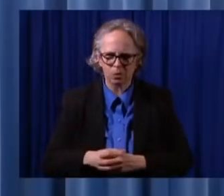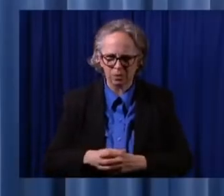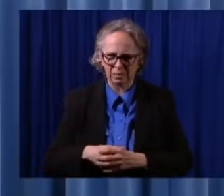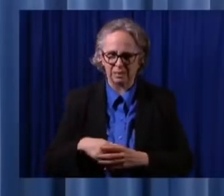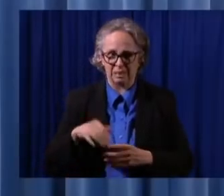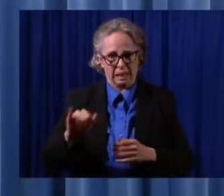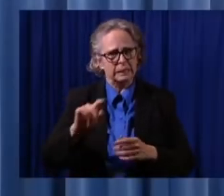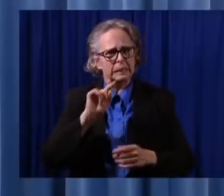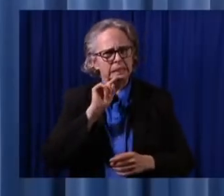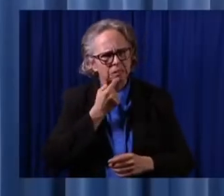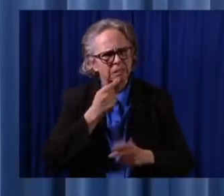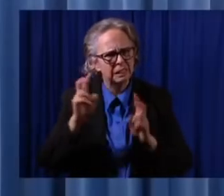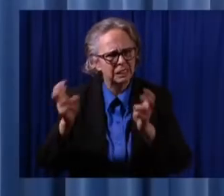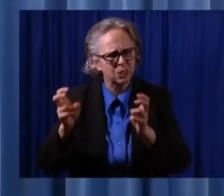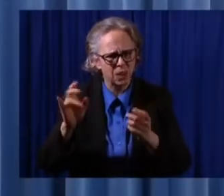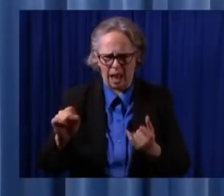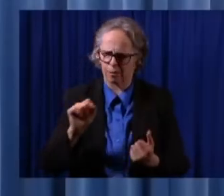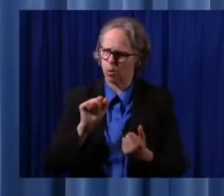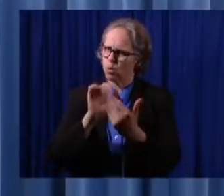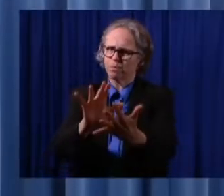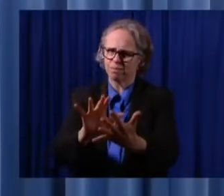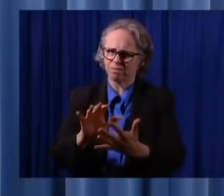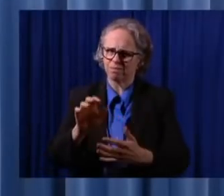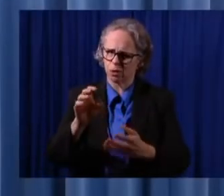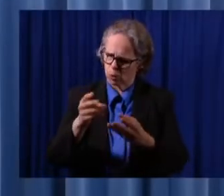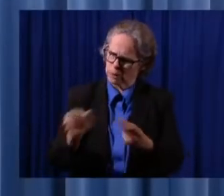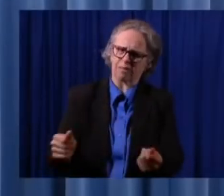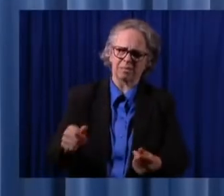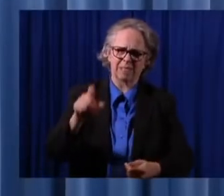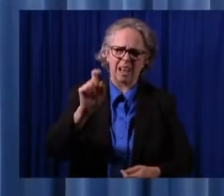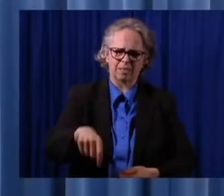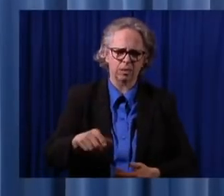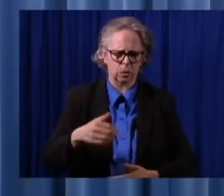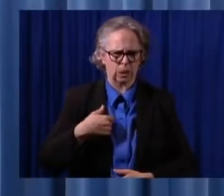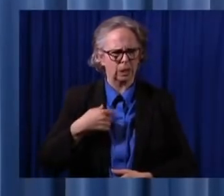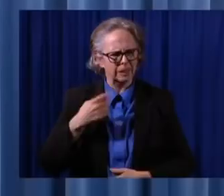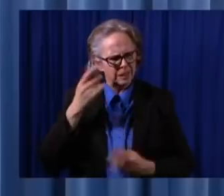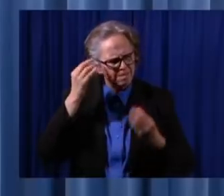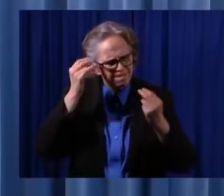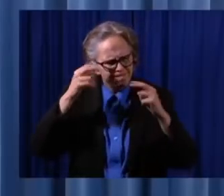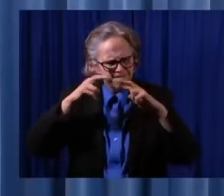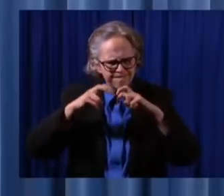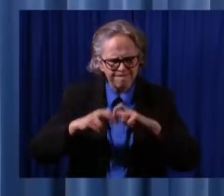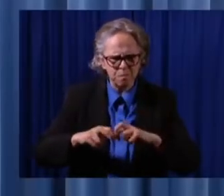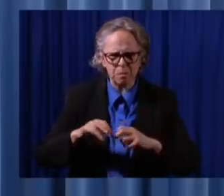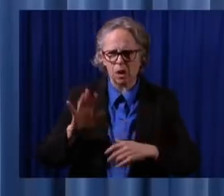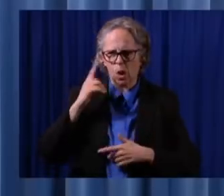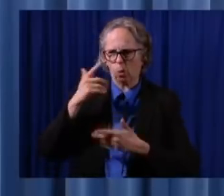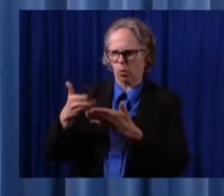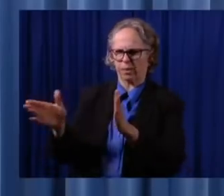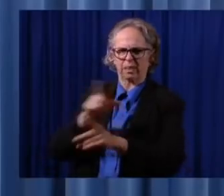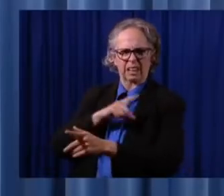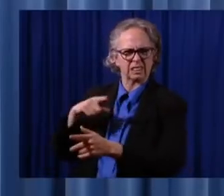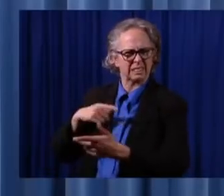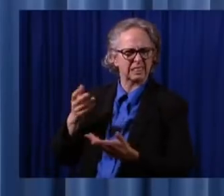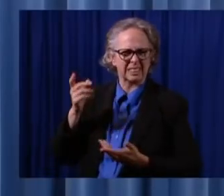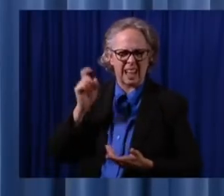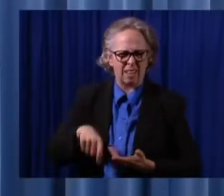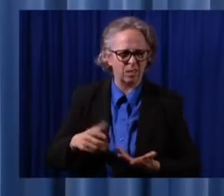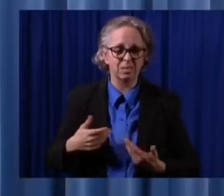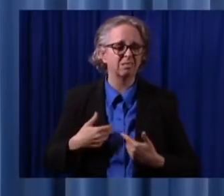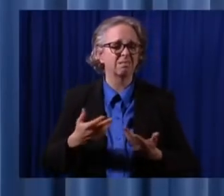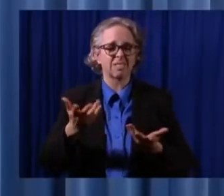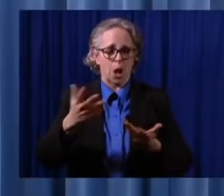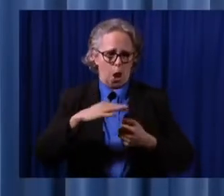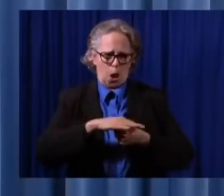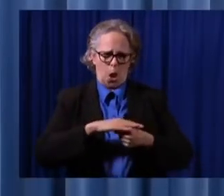addressed. And we are certainly looking at it, and I'm sure the General Assembly will look at it as well. And frankly, local police departments have got to look at it. I mean,